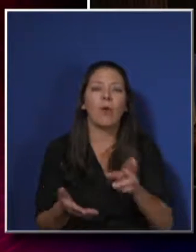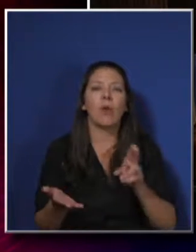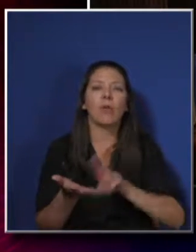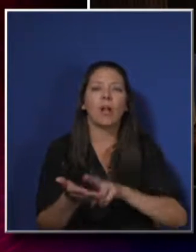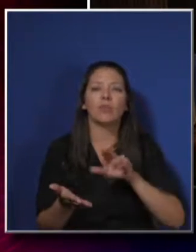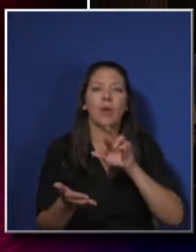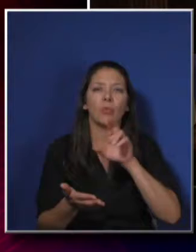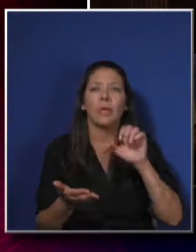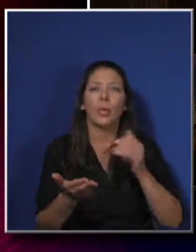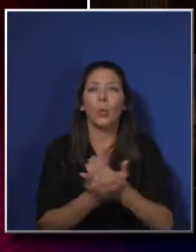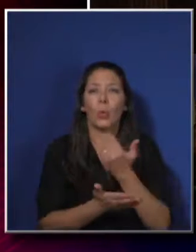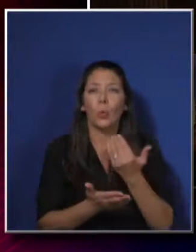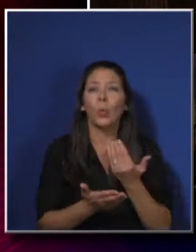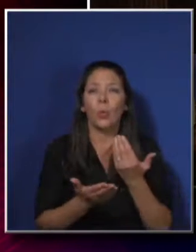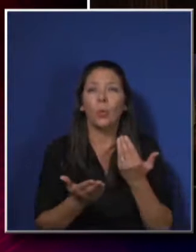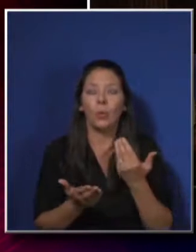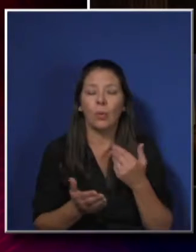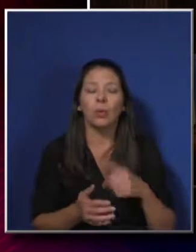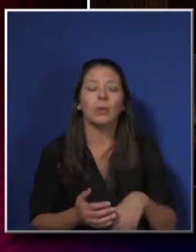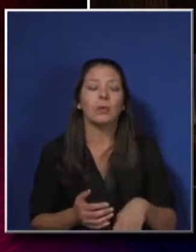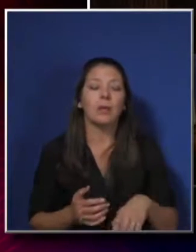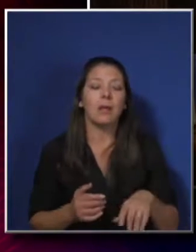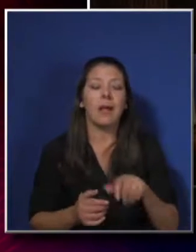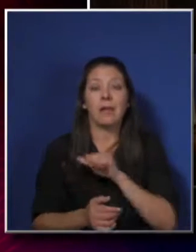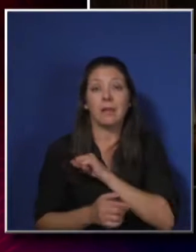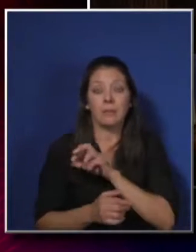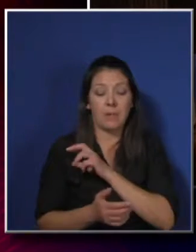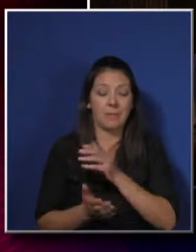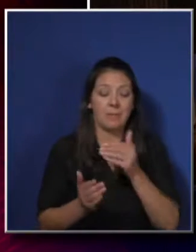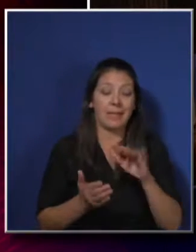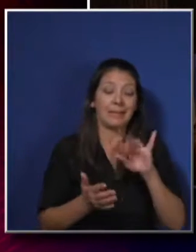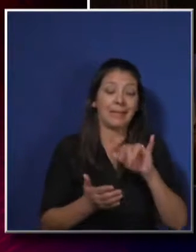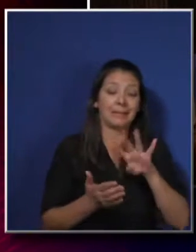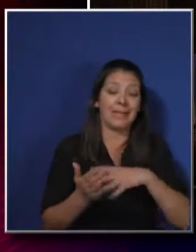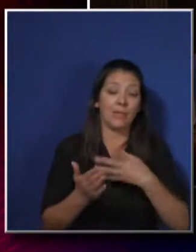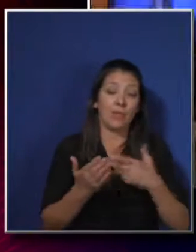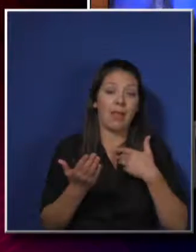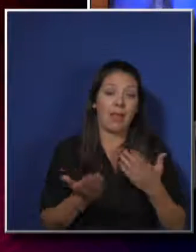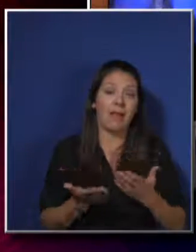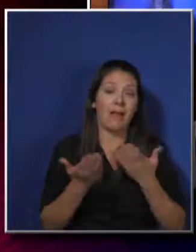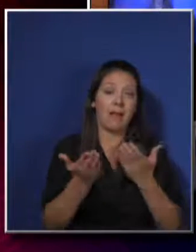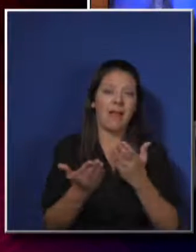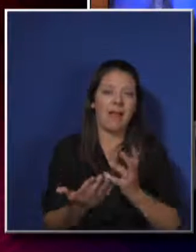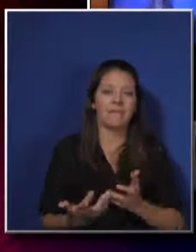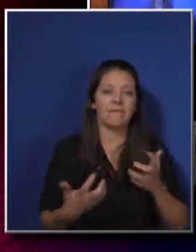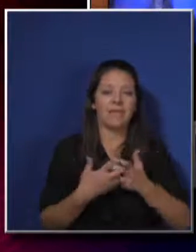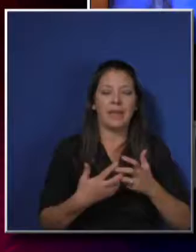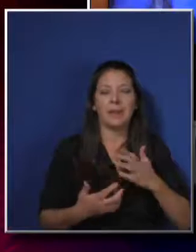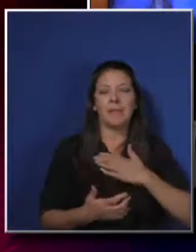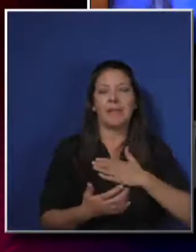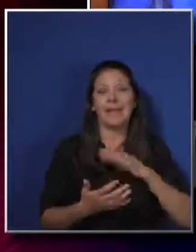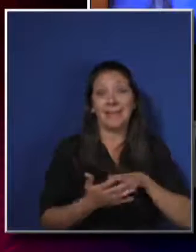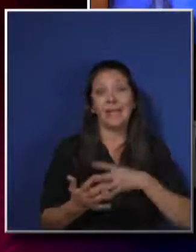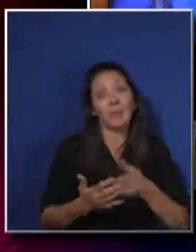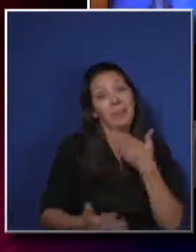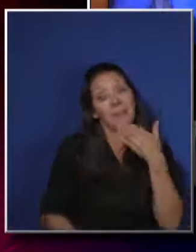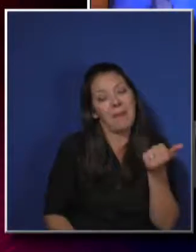Yes, I mean, the schedule that I proposed to you actually fit my schedule the best. So. Okay.